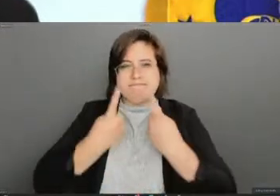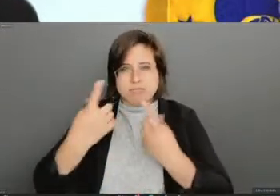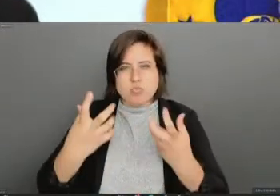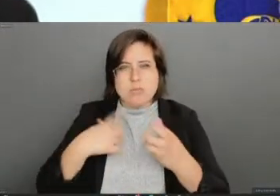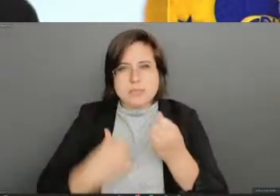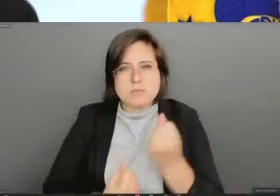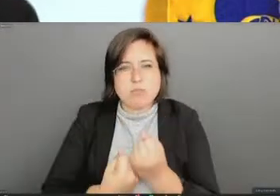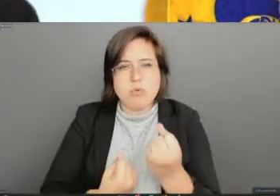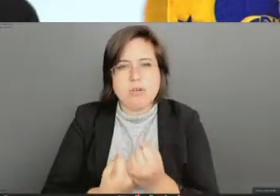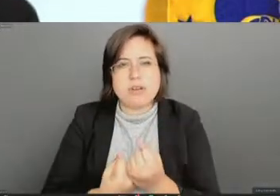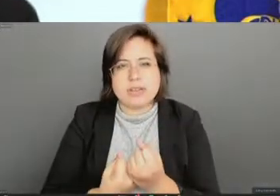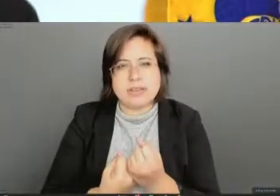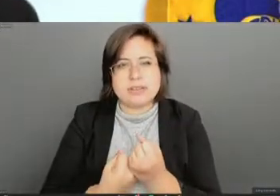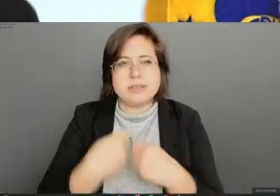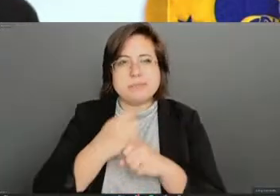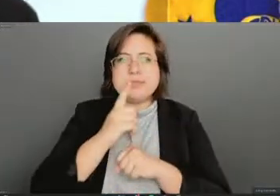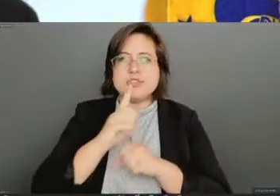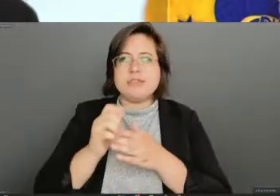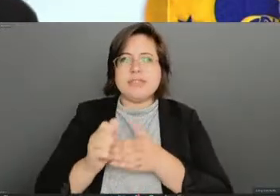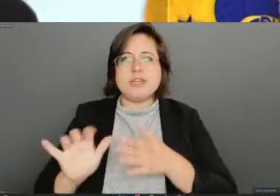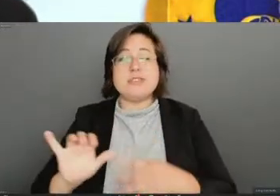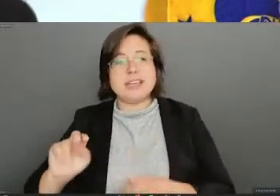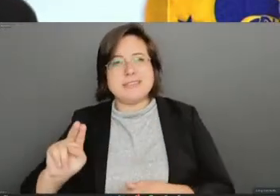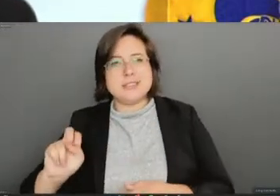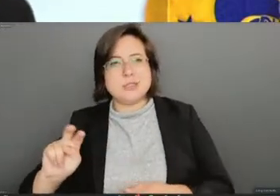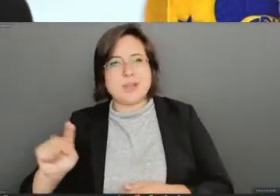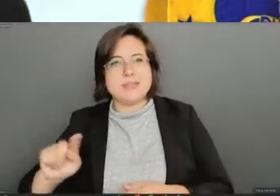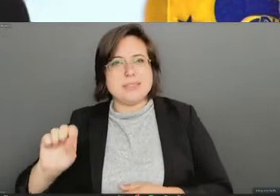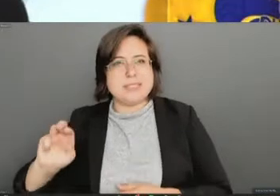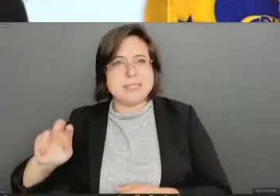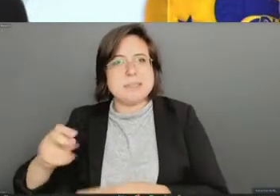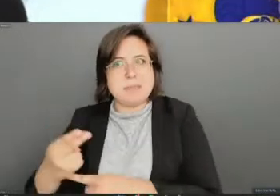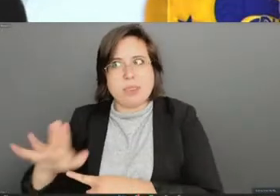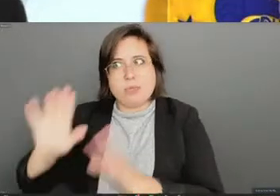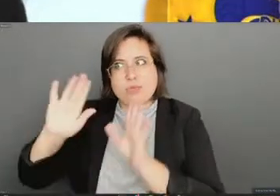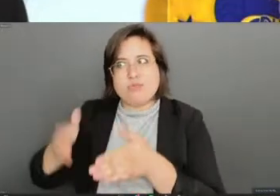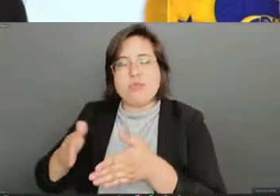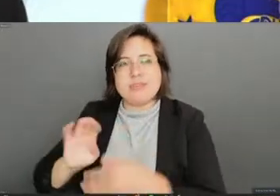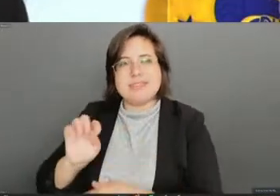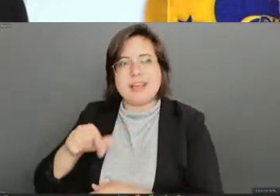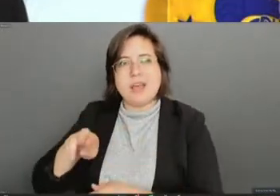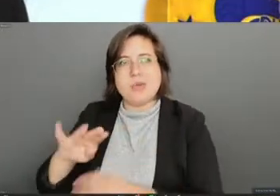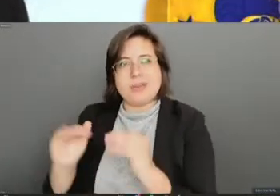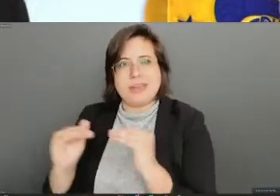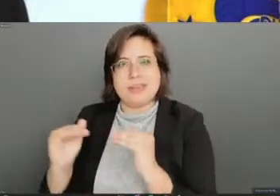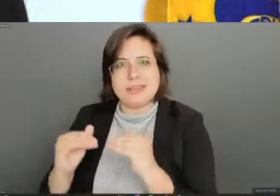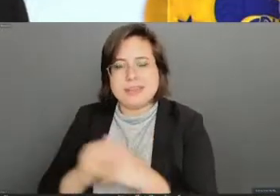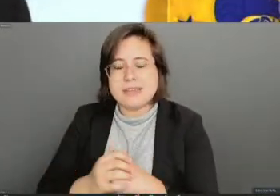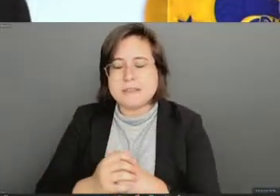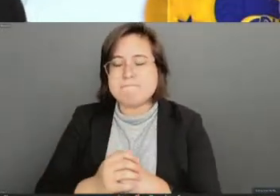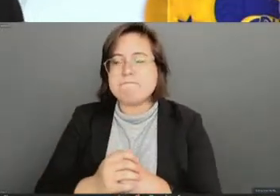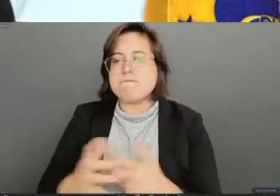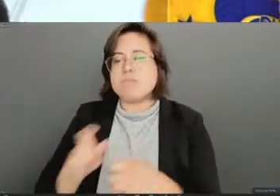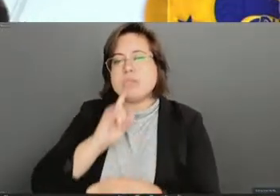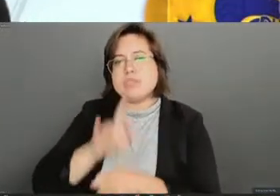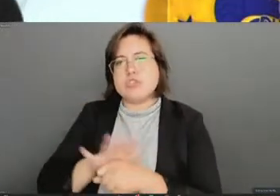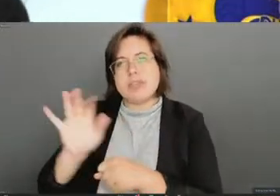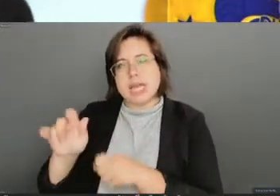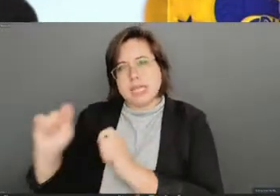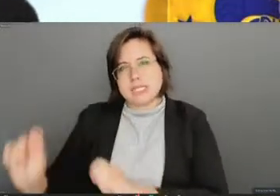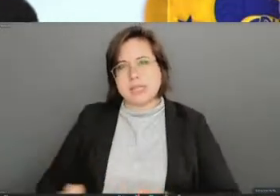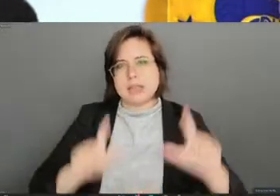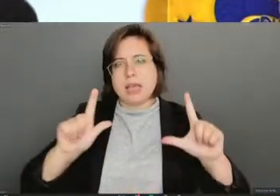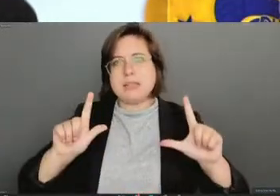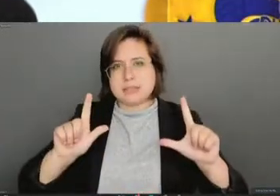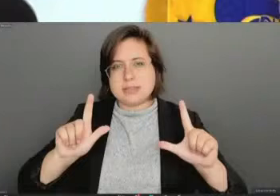supporting leaders like Dr. Nunez-Smith in her focus on equity. We want to ensure that that is a lens through which we not